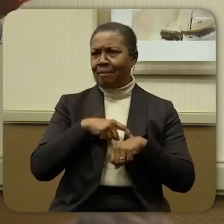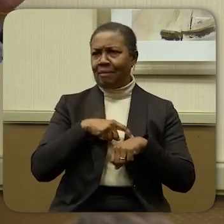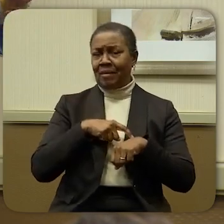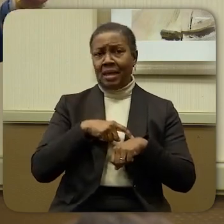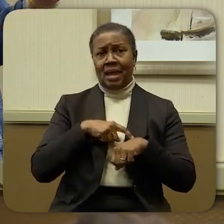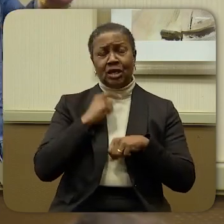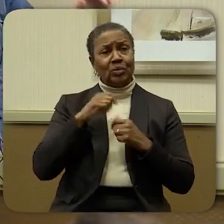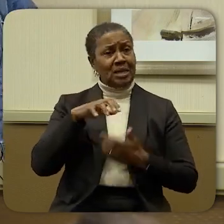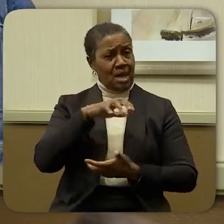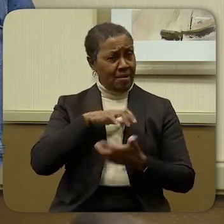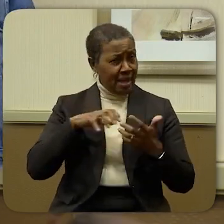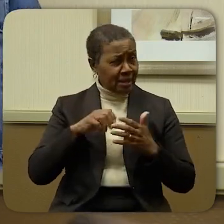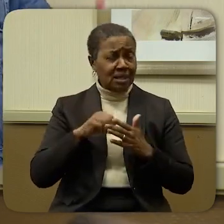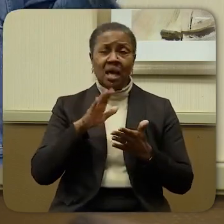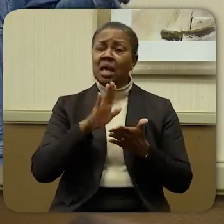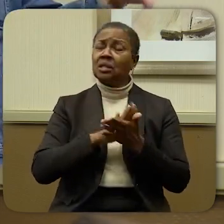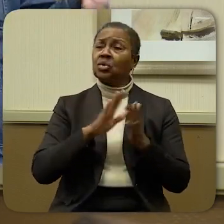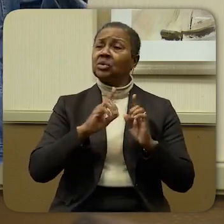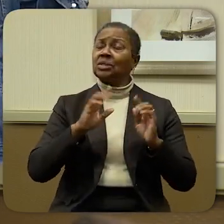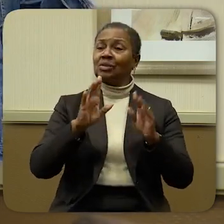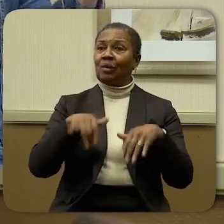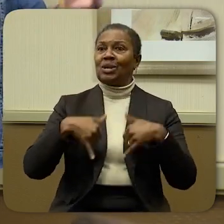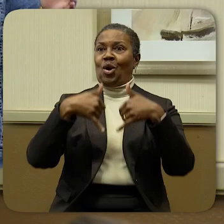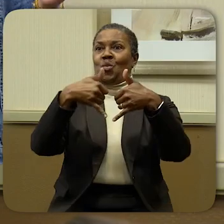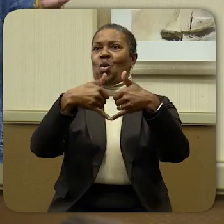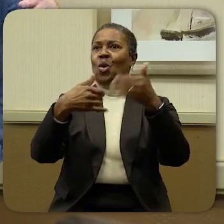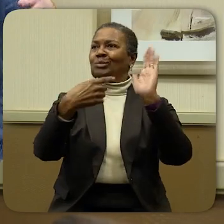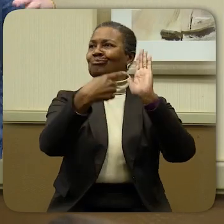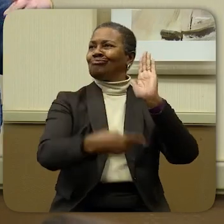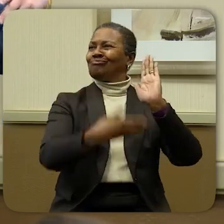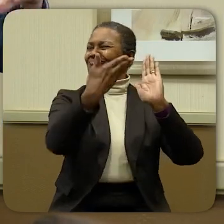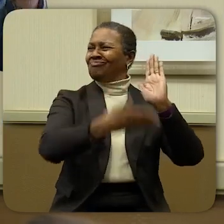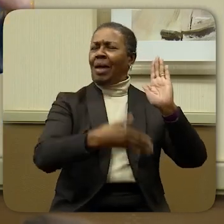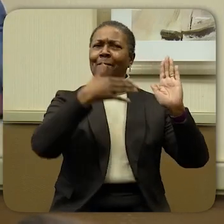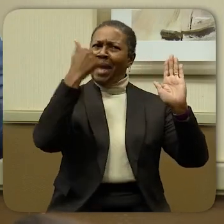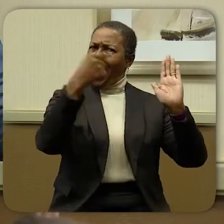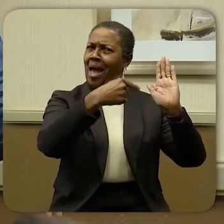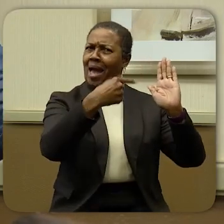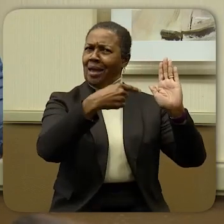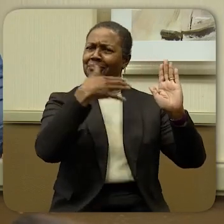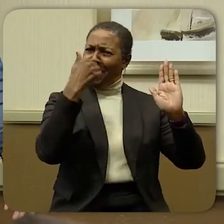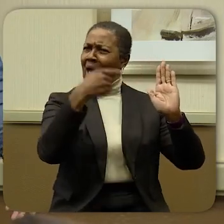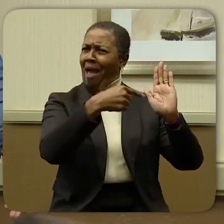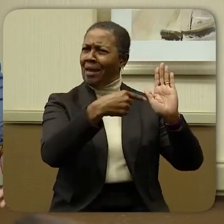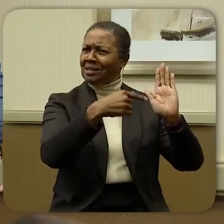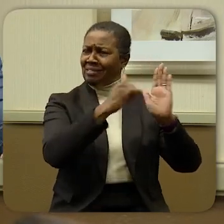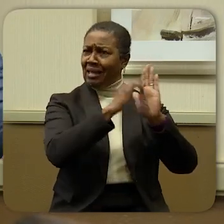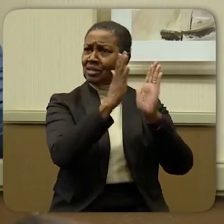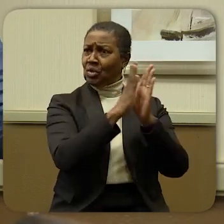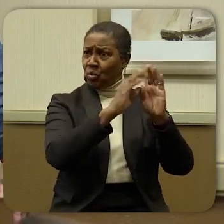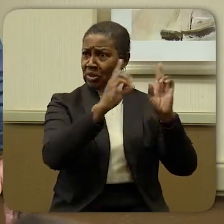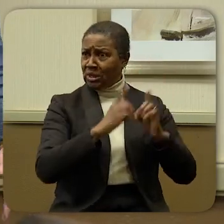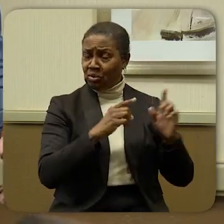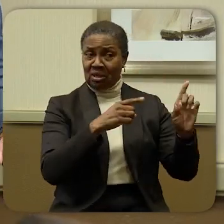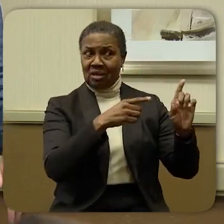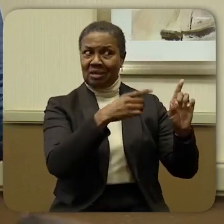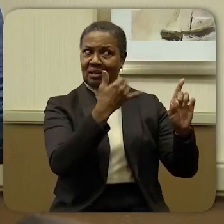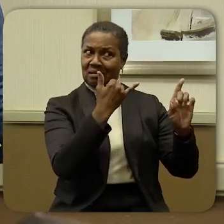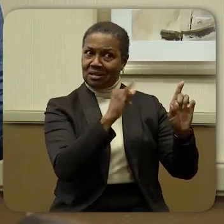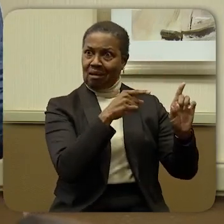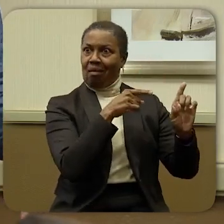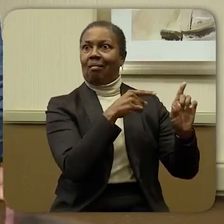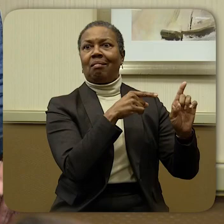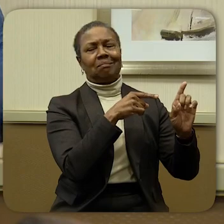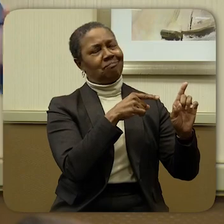Even the school districts that we give awards to and hold up as the examples of they're doing this really well, they're still